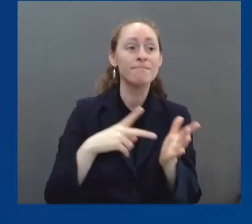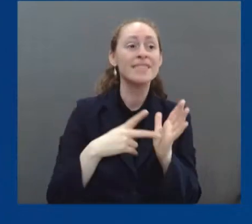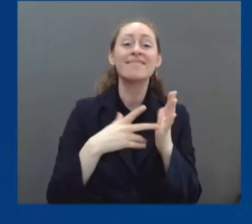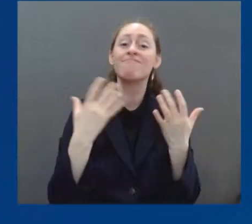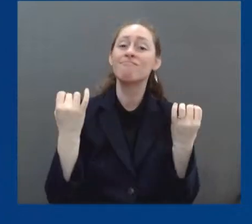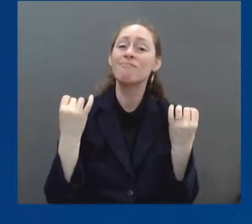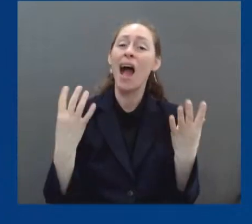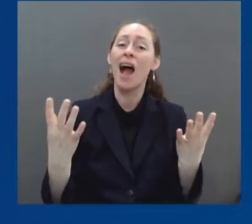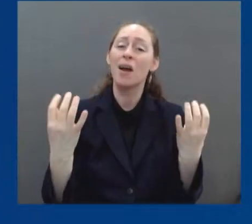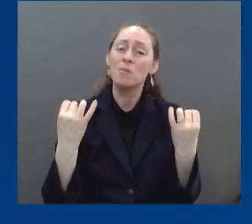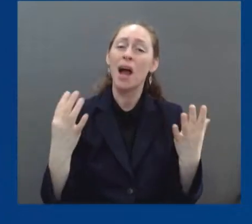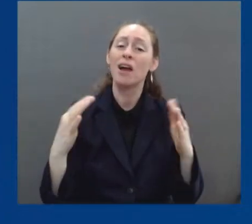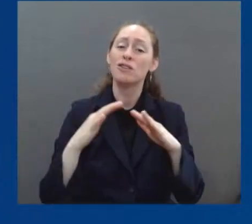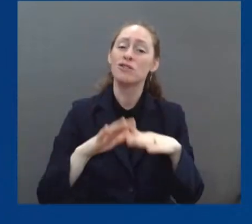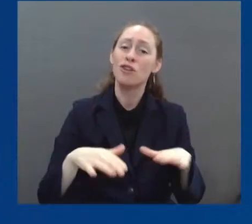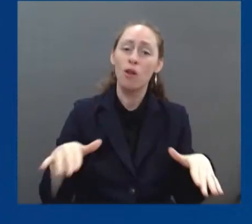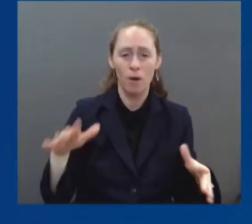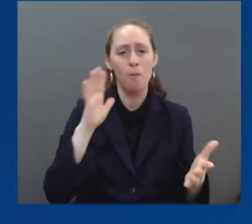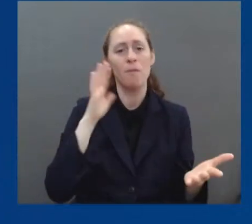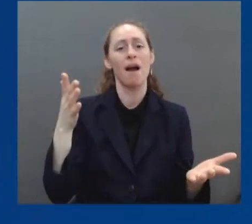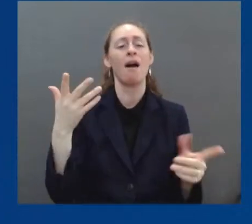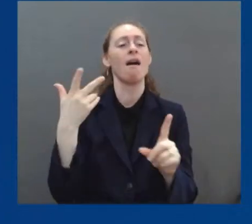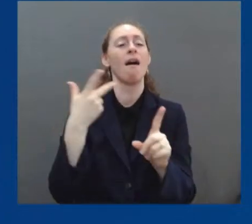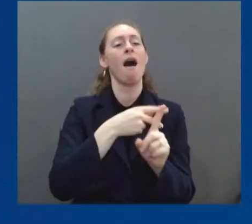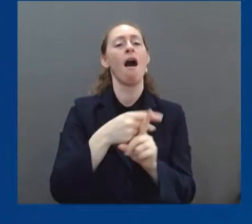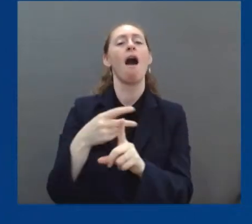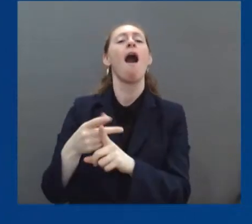parents will gain the peace of mind that their children are protected.